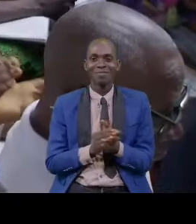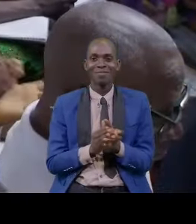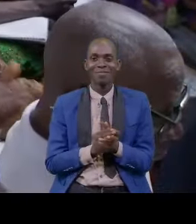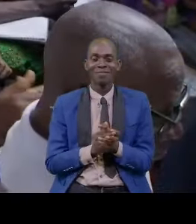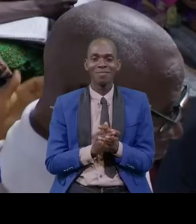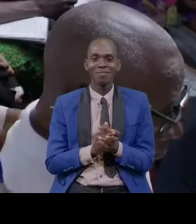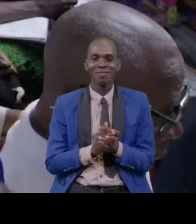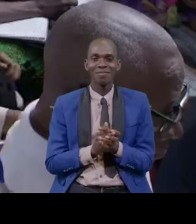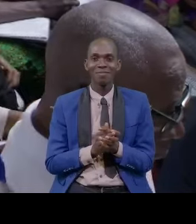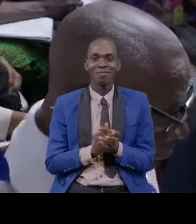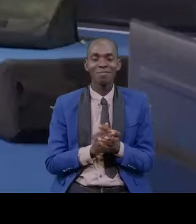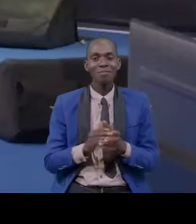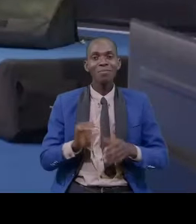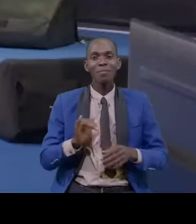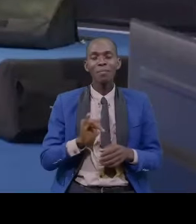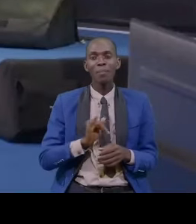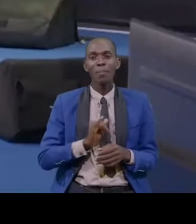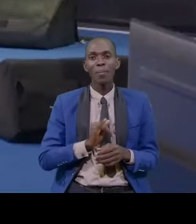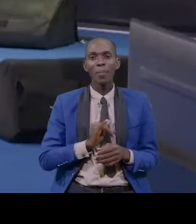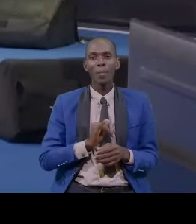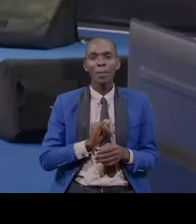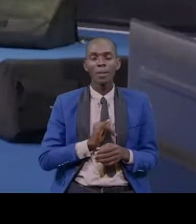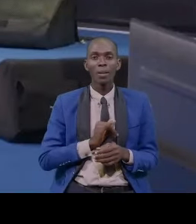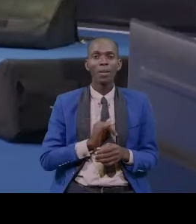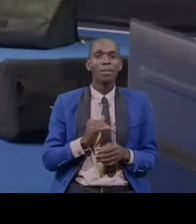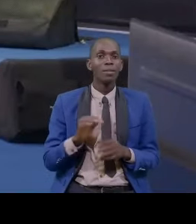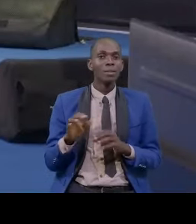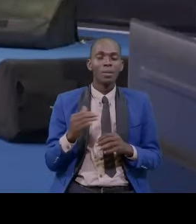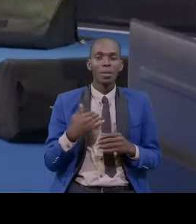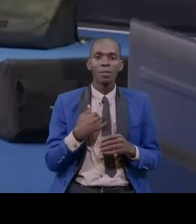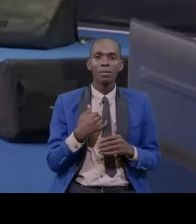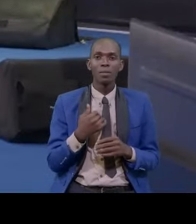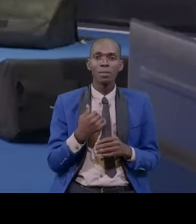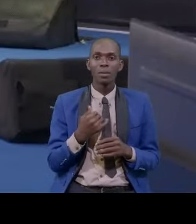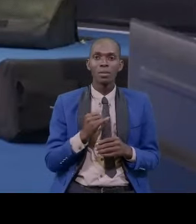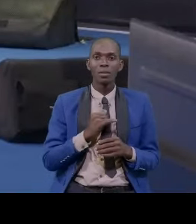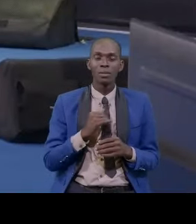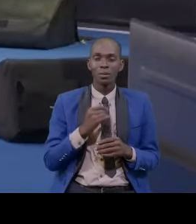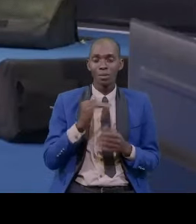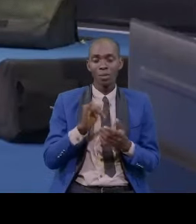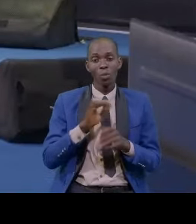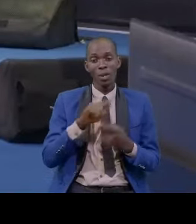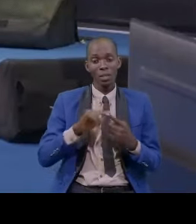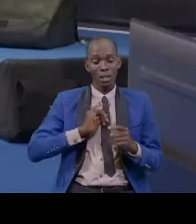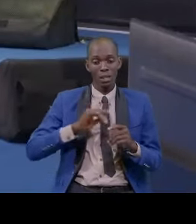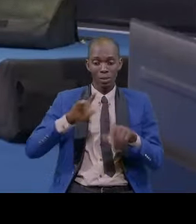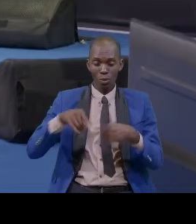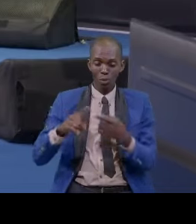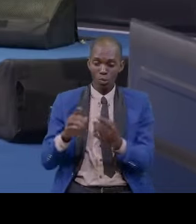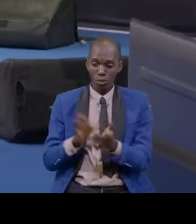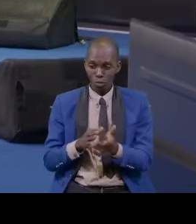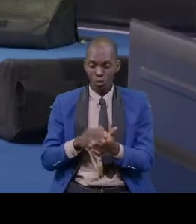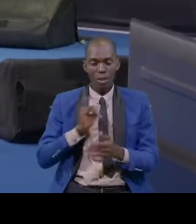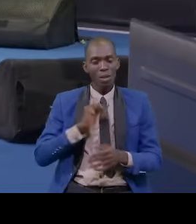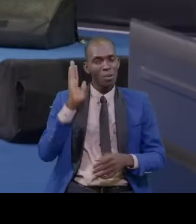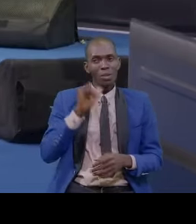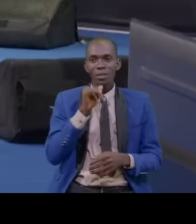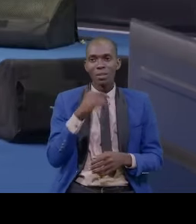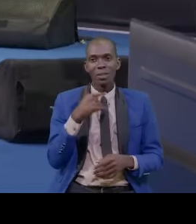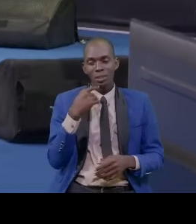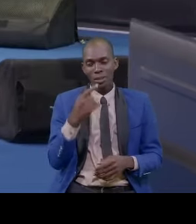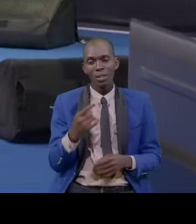I'll not be seen when I get to the school. For God so loved the world that he gave his only begotten son,